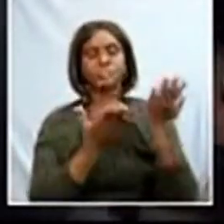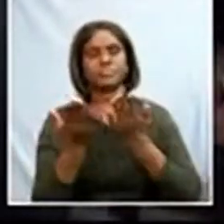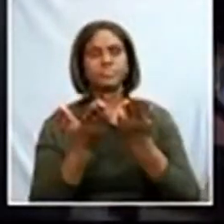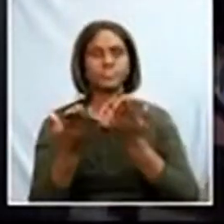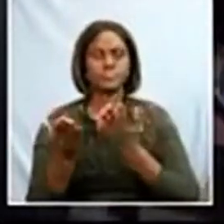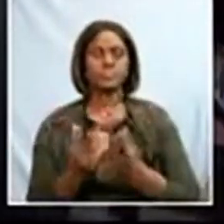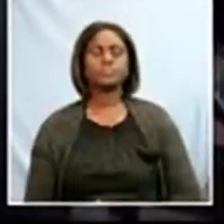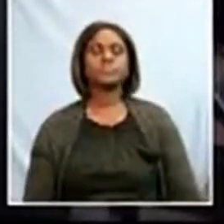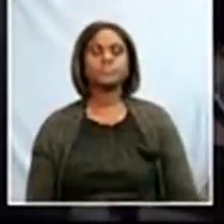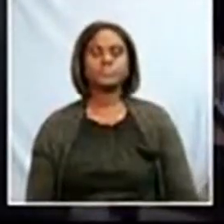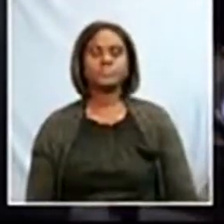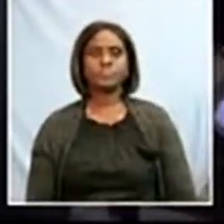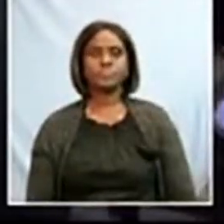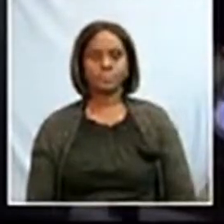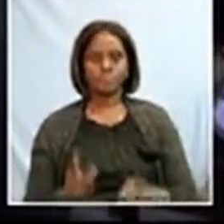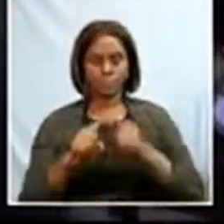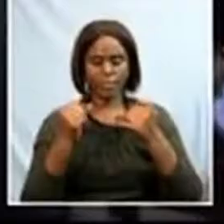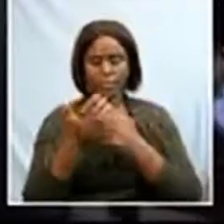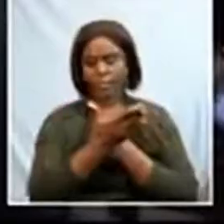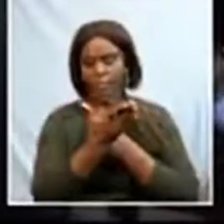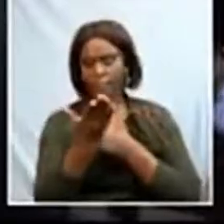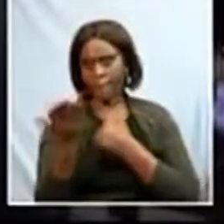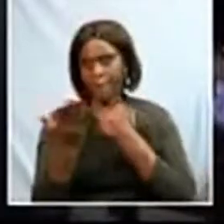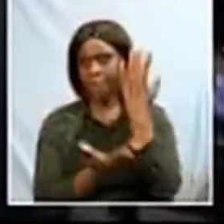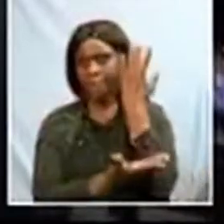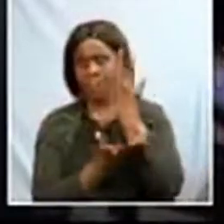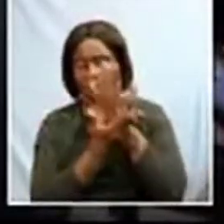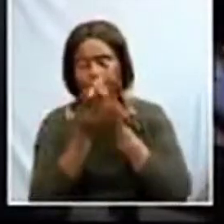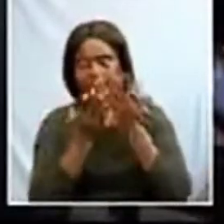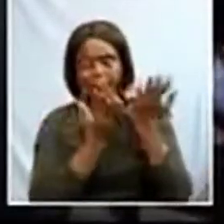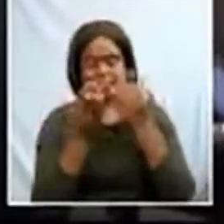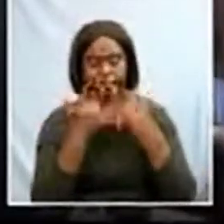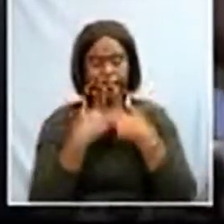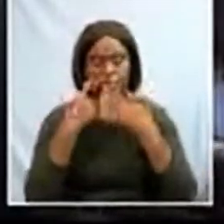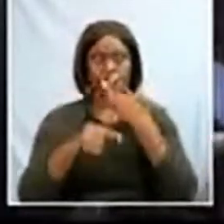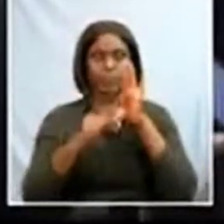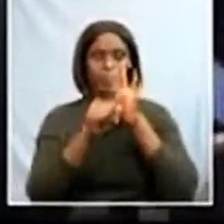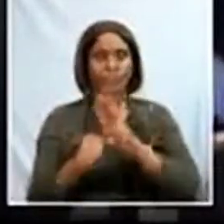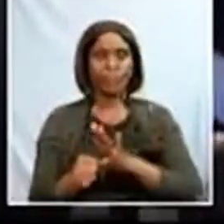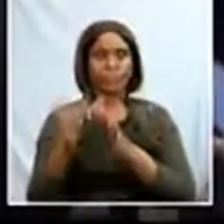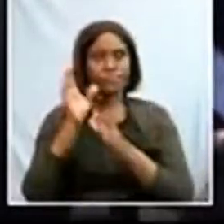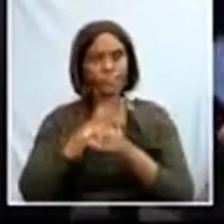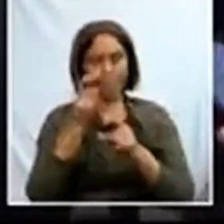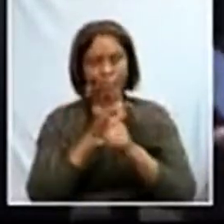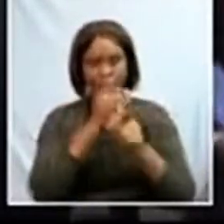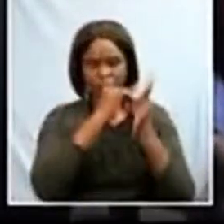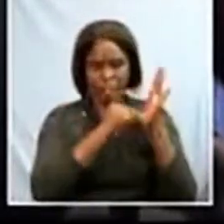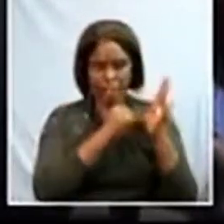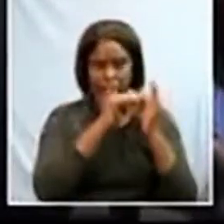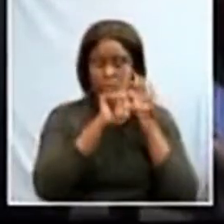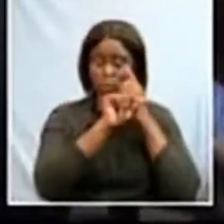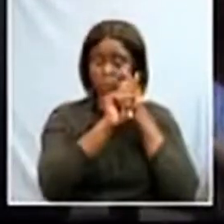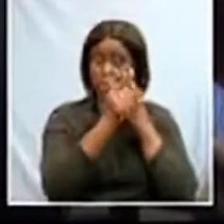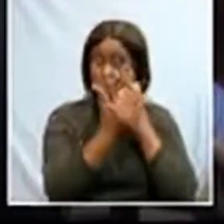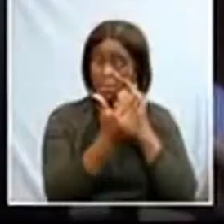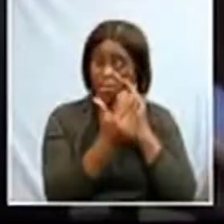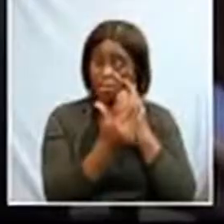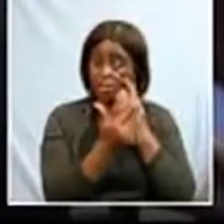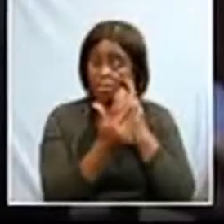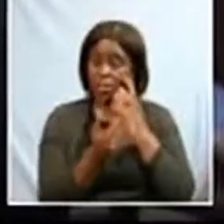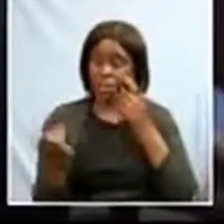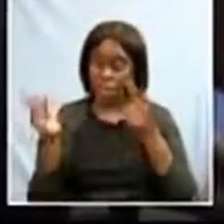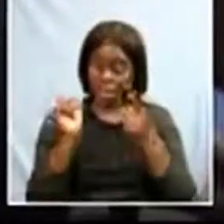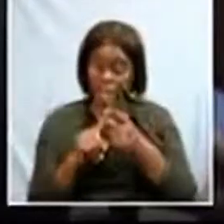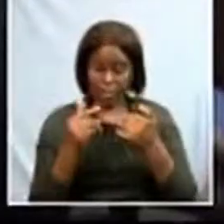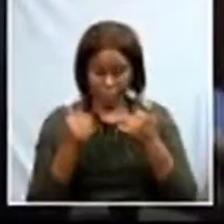services. But now those enhanced health services have been denied from July 2023 up